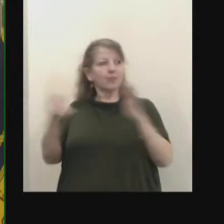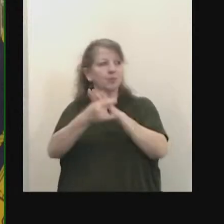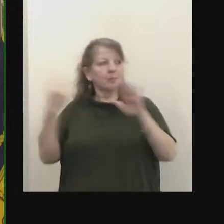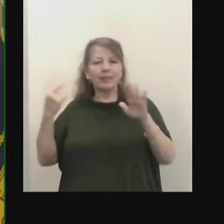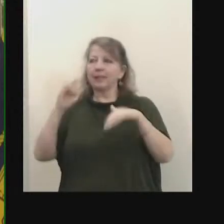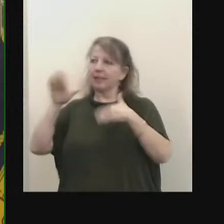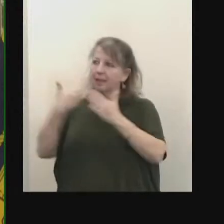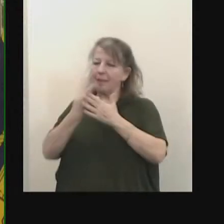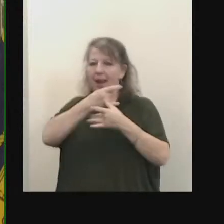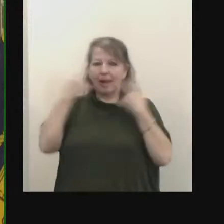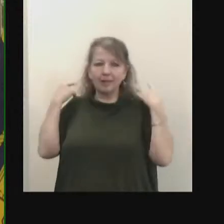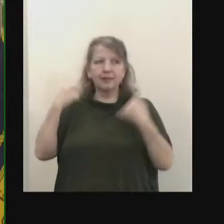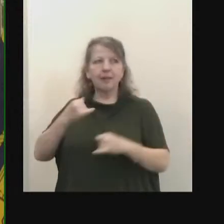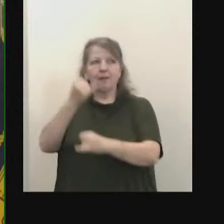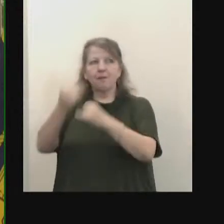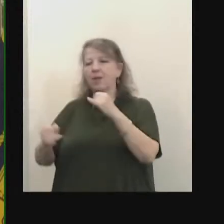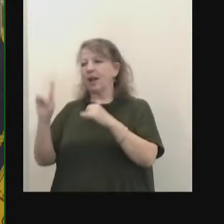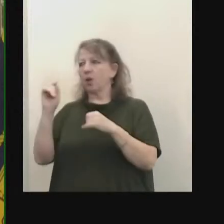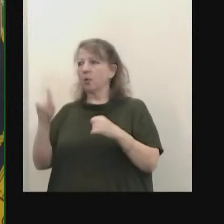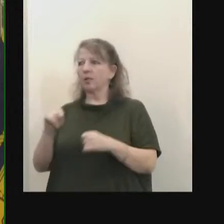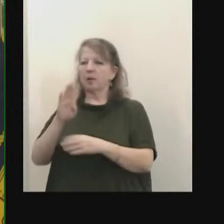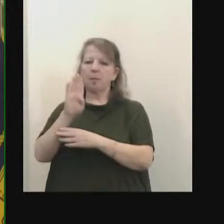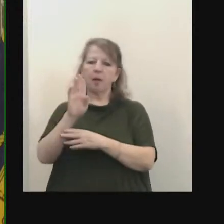Final question to WBFO.